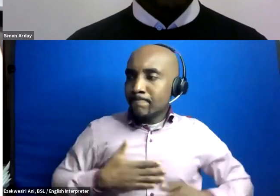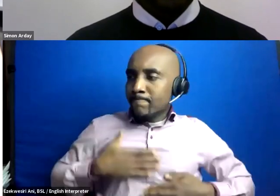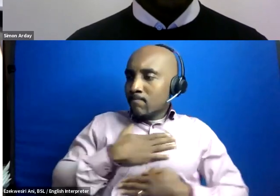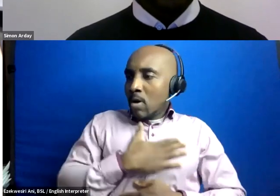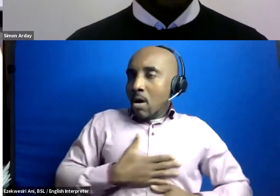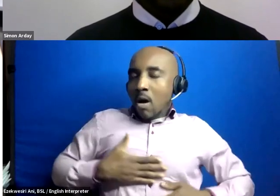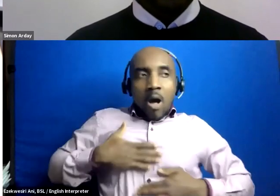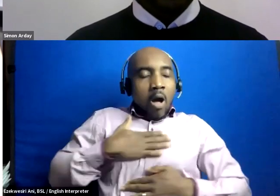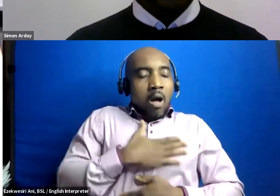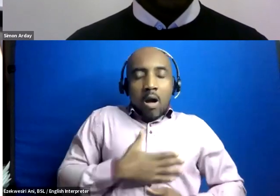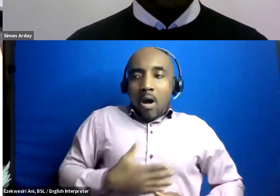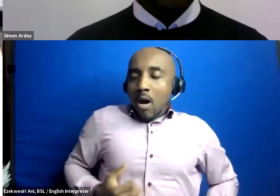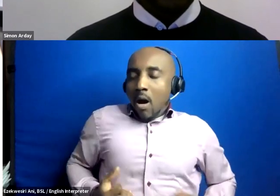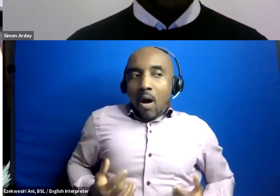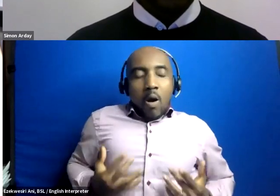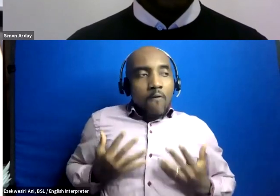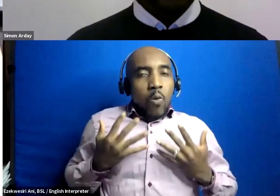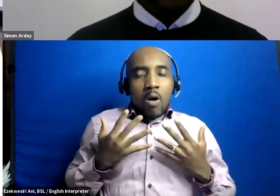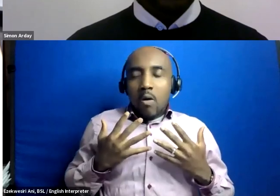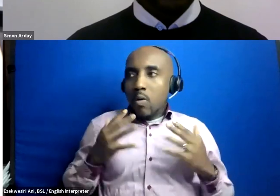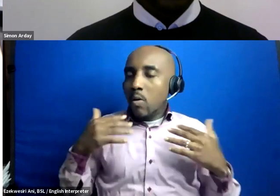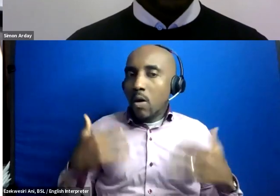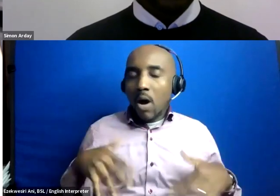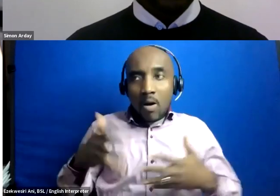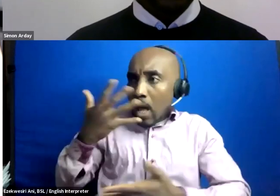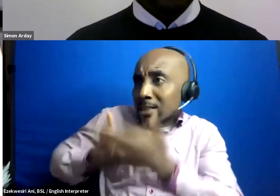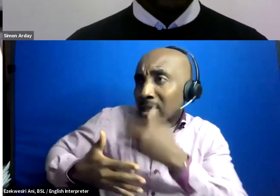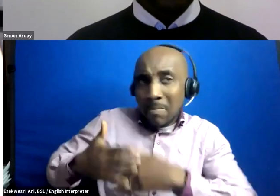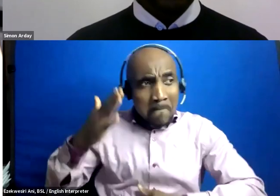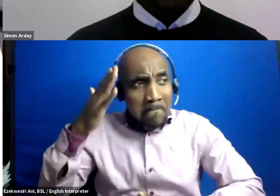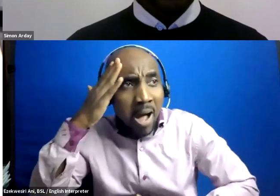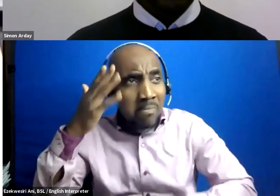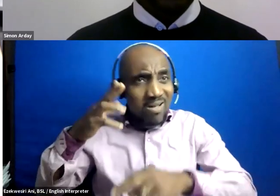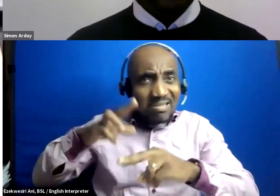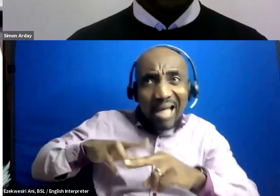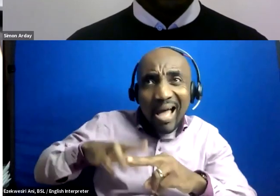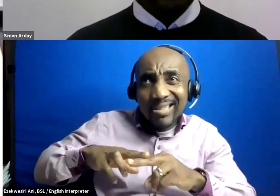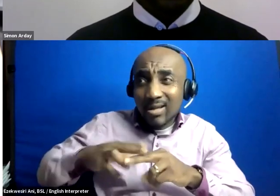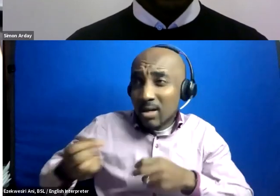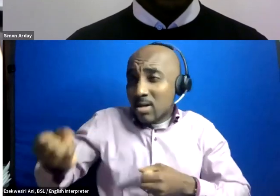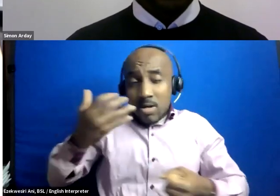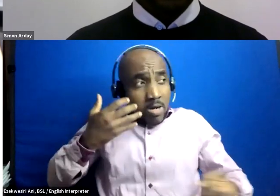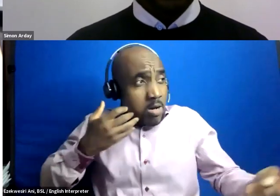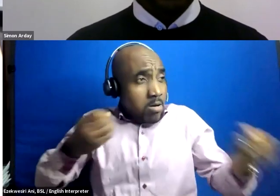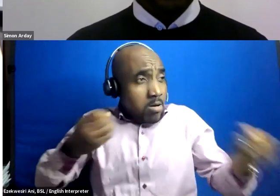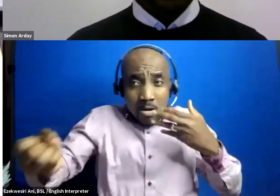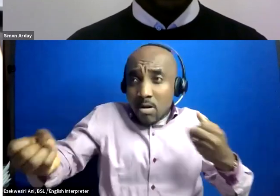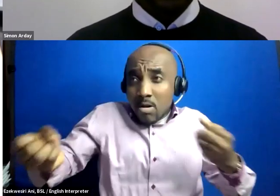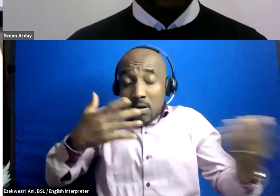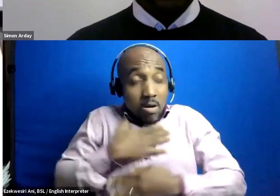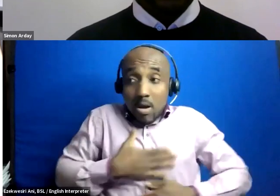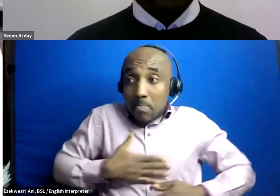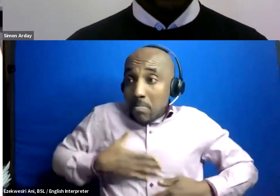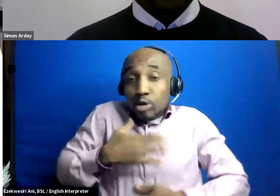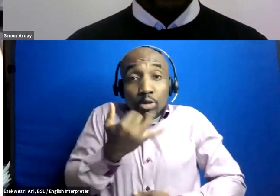just too overwhelming. They would tell me of their mums or their dads, as I say, and it was really emotional. And many times I was just standing on the